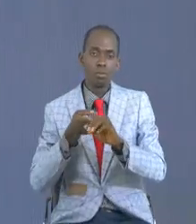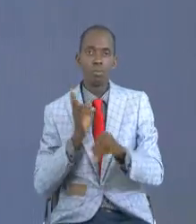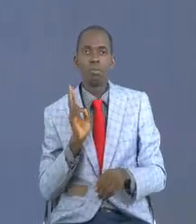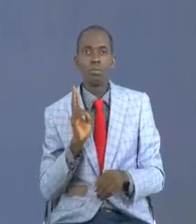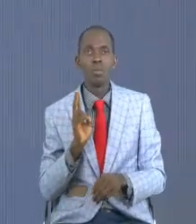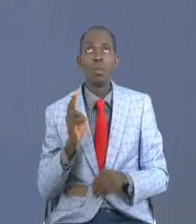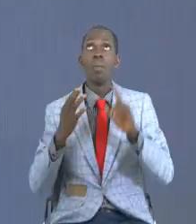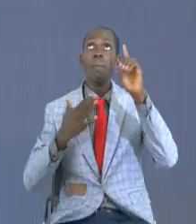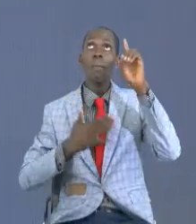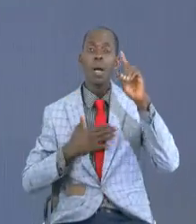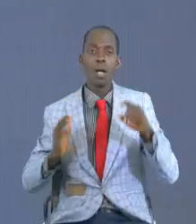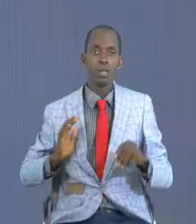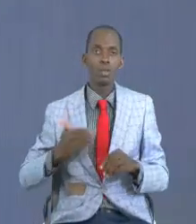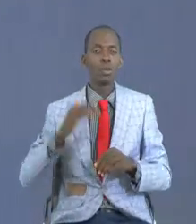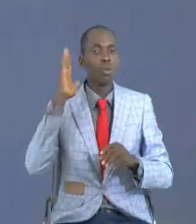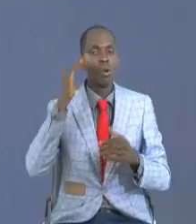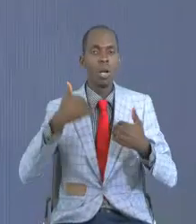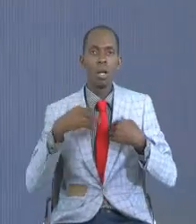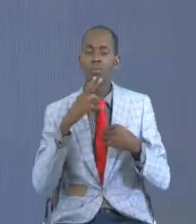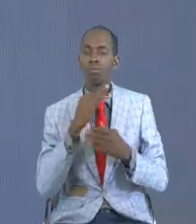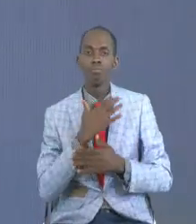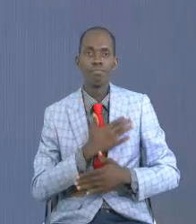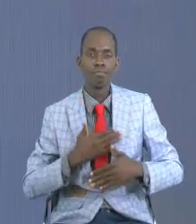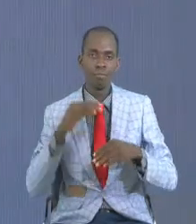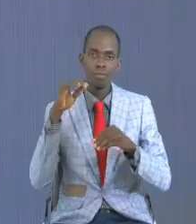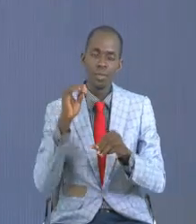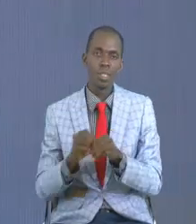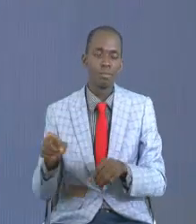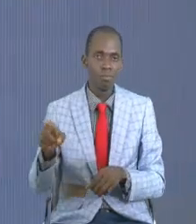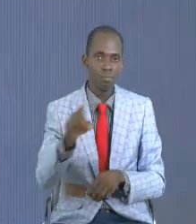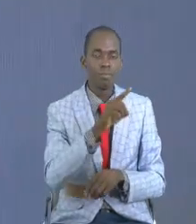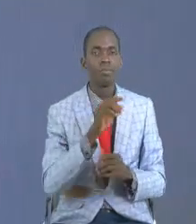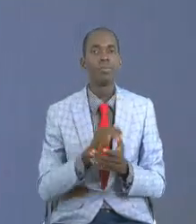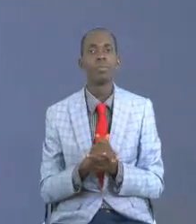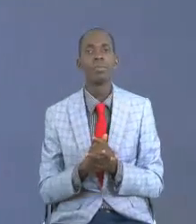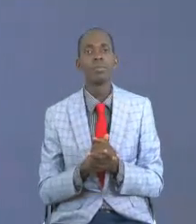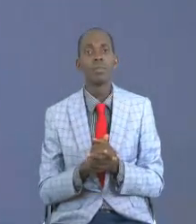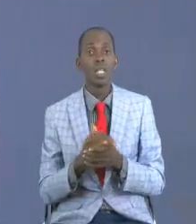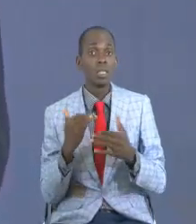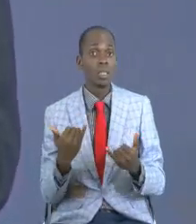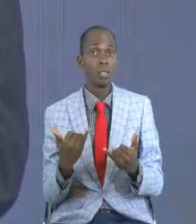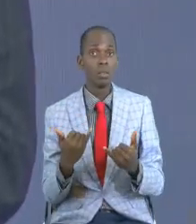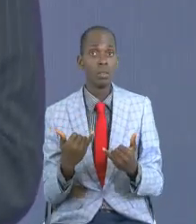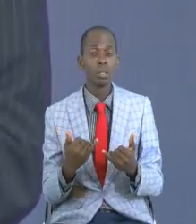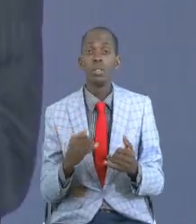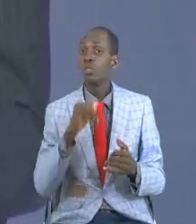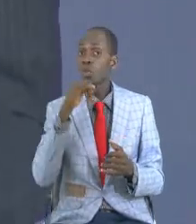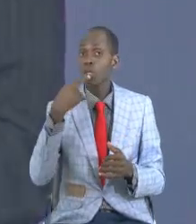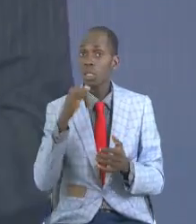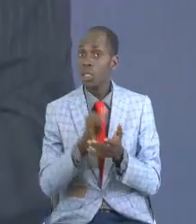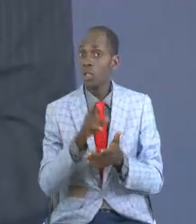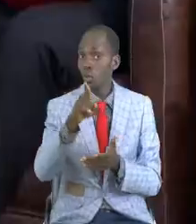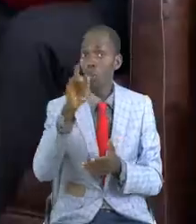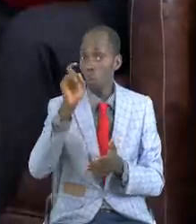soul shall have no pleasure in him. Now, it's not saying you'll draw back. I will not